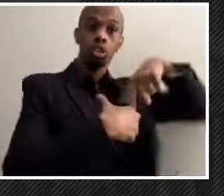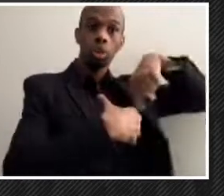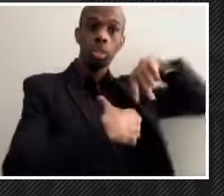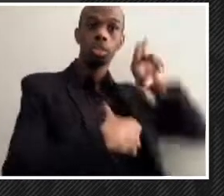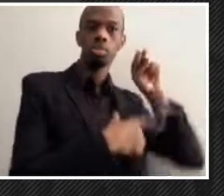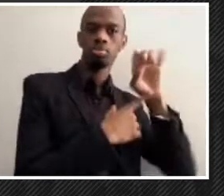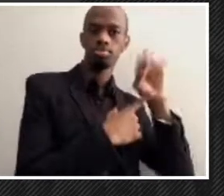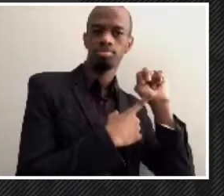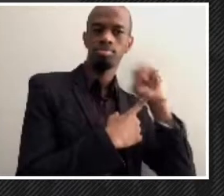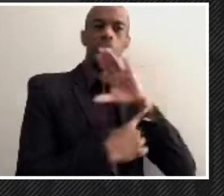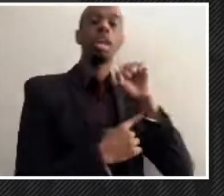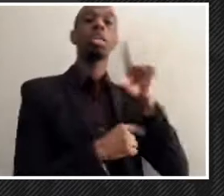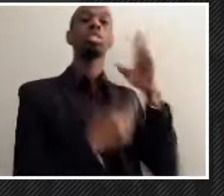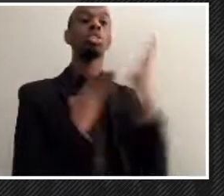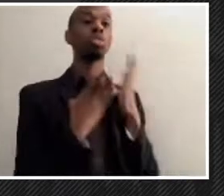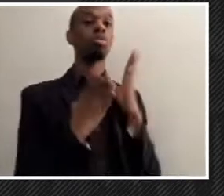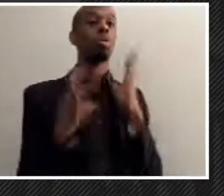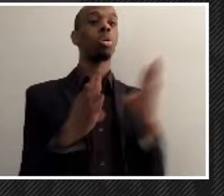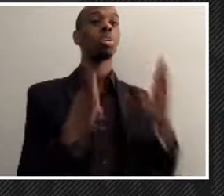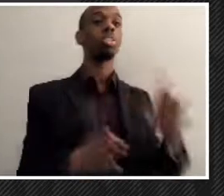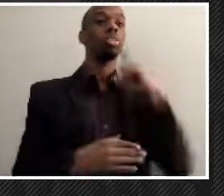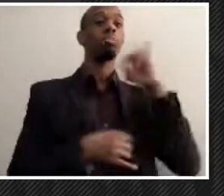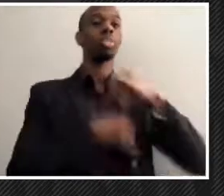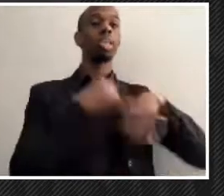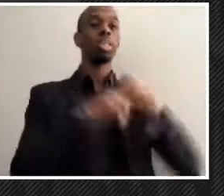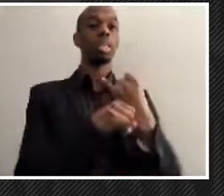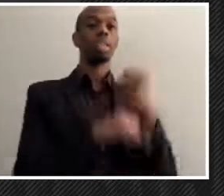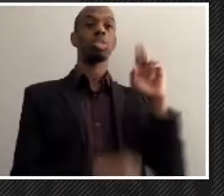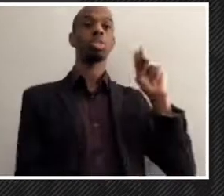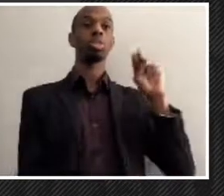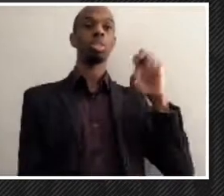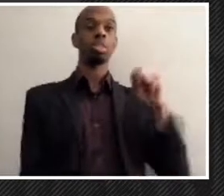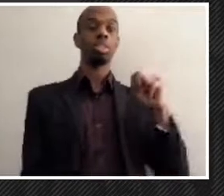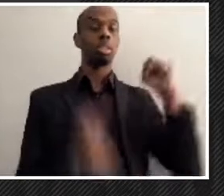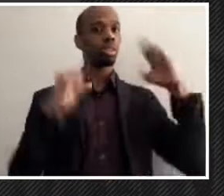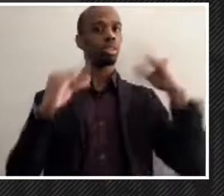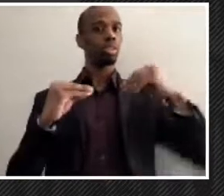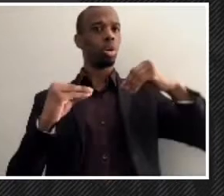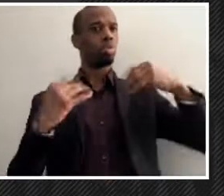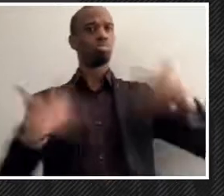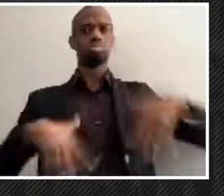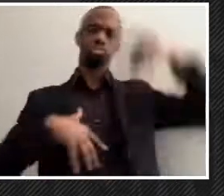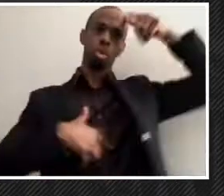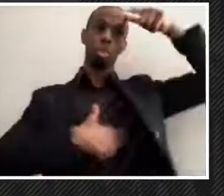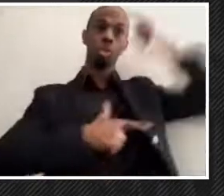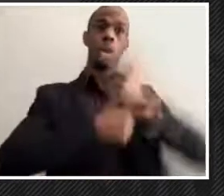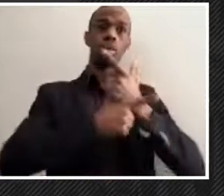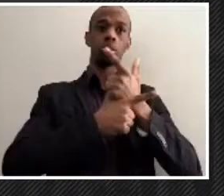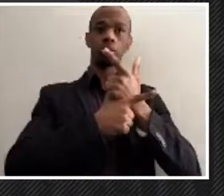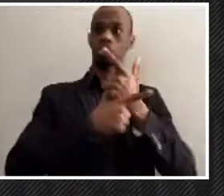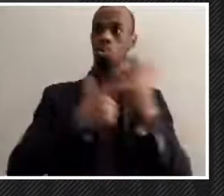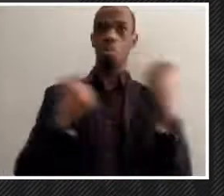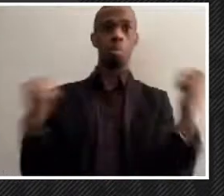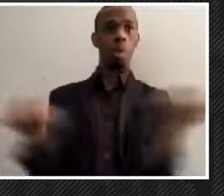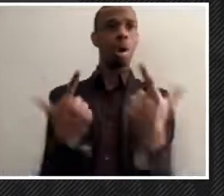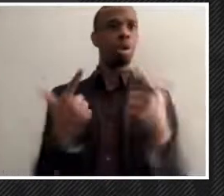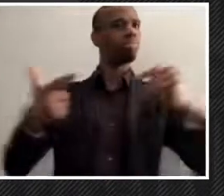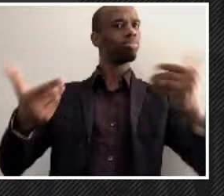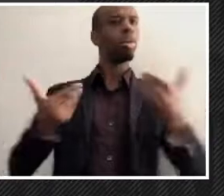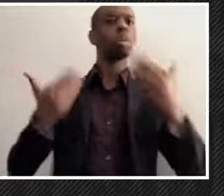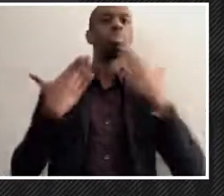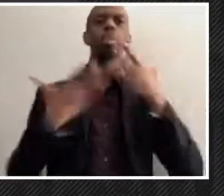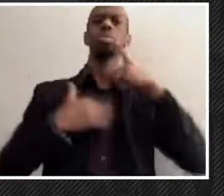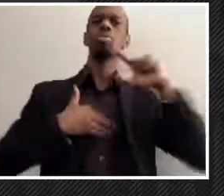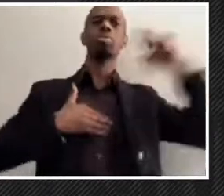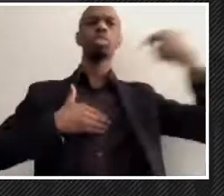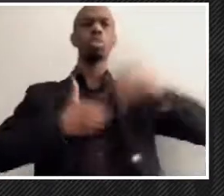Employees International Union. So brothers, welcome. Thank you so much for being here on this Friday. We're gonna continue what happened